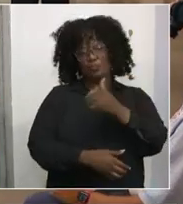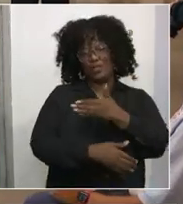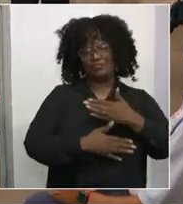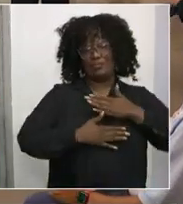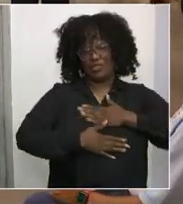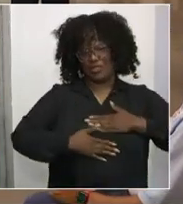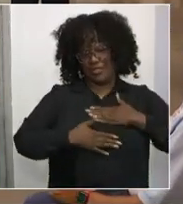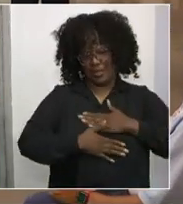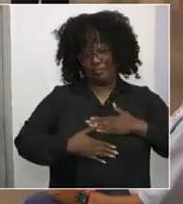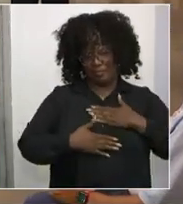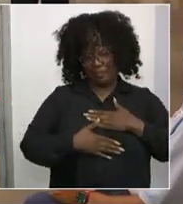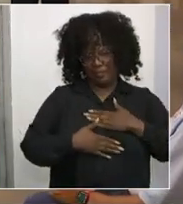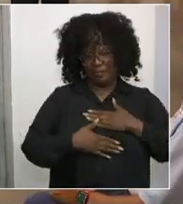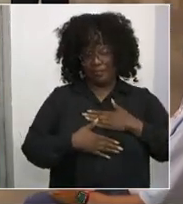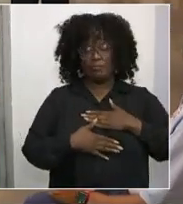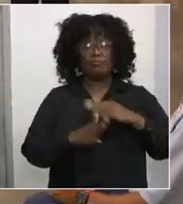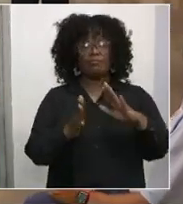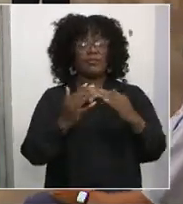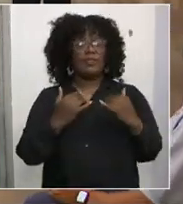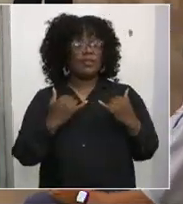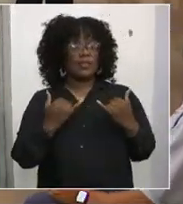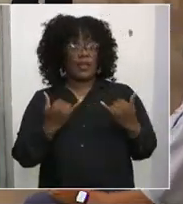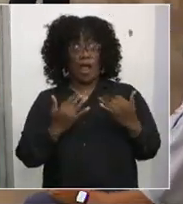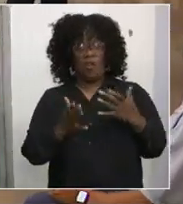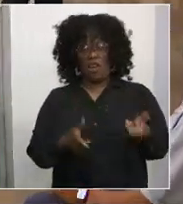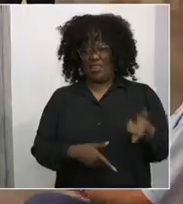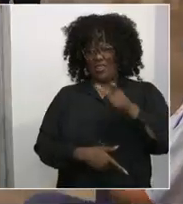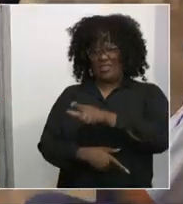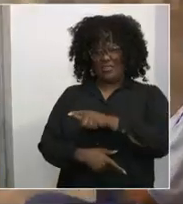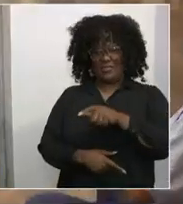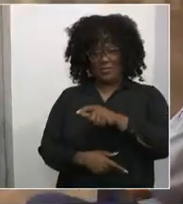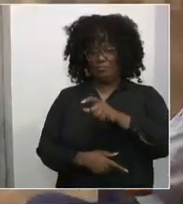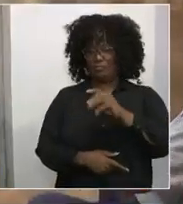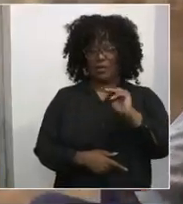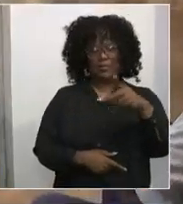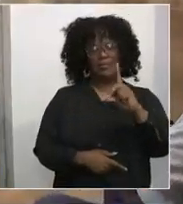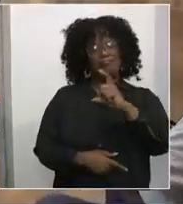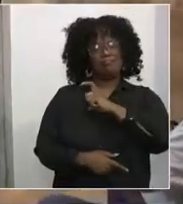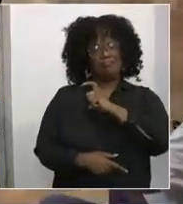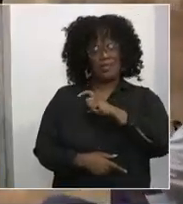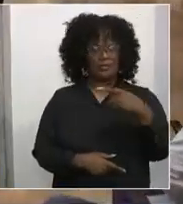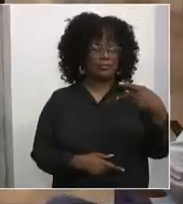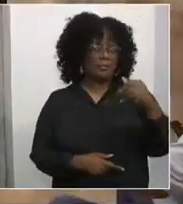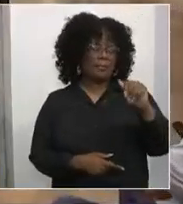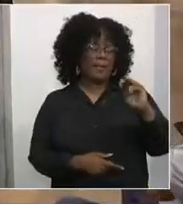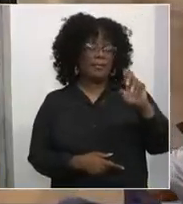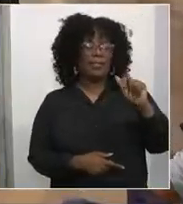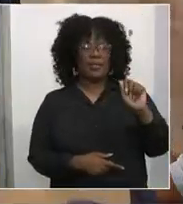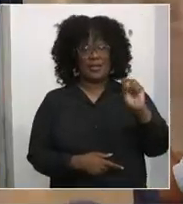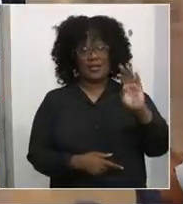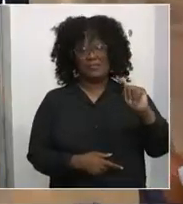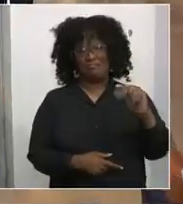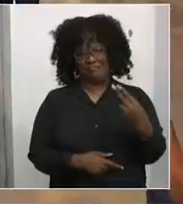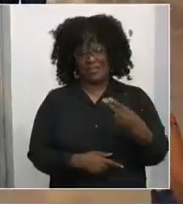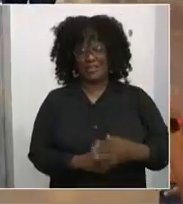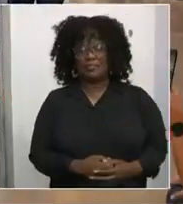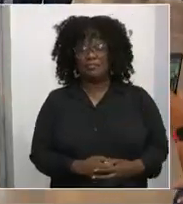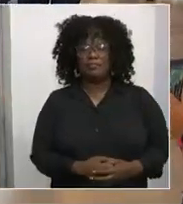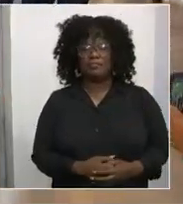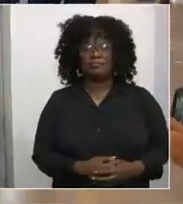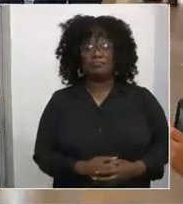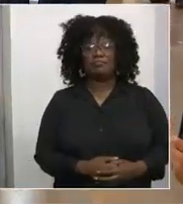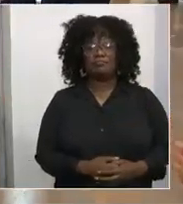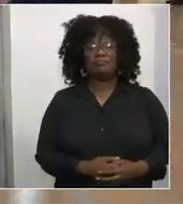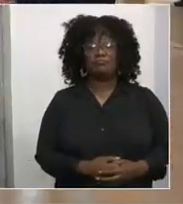I'd like to introduce Chief Pamela Smith. Thank you,